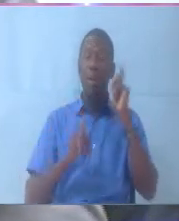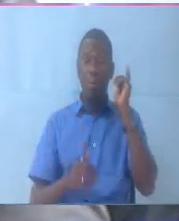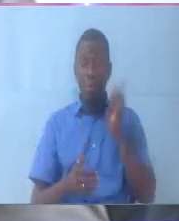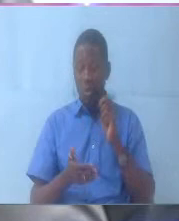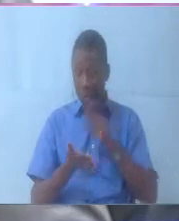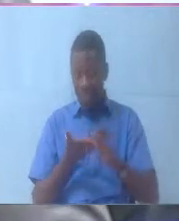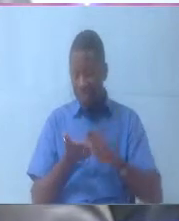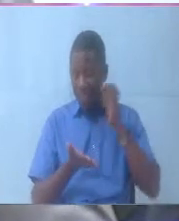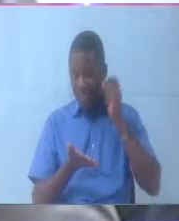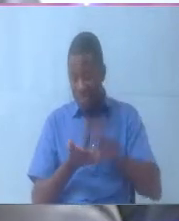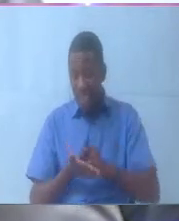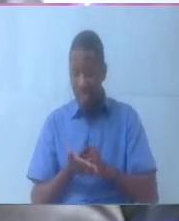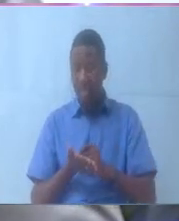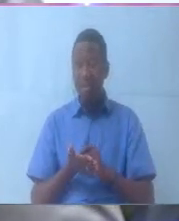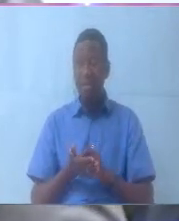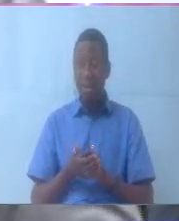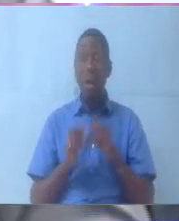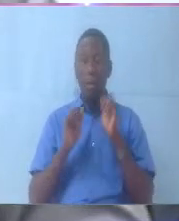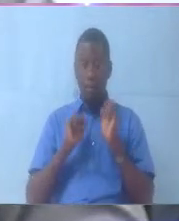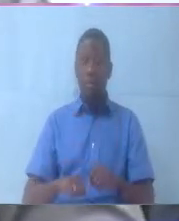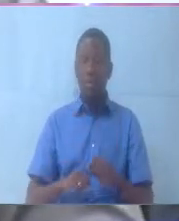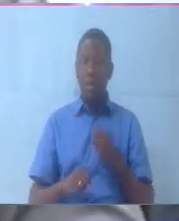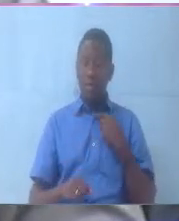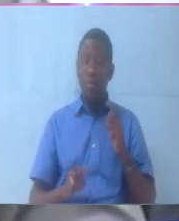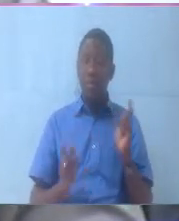that if we approach the office of the Chief Justice,